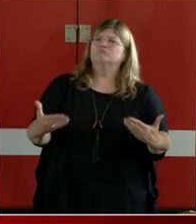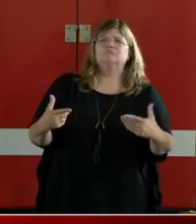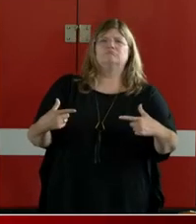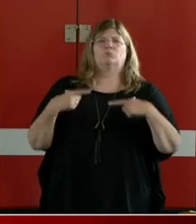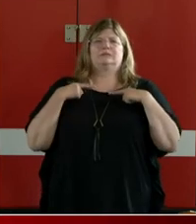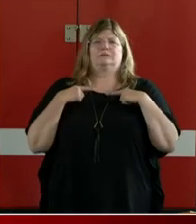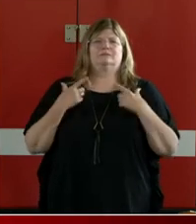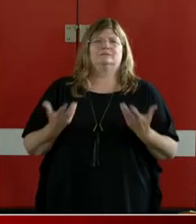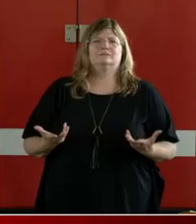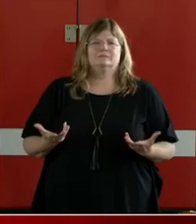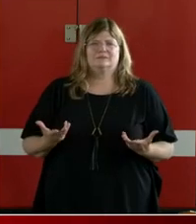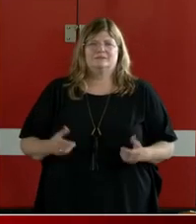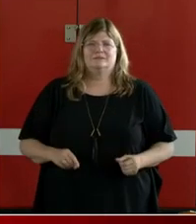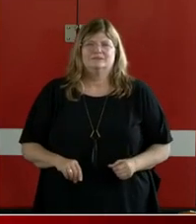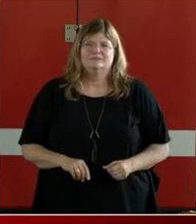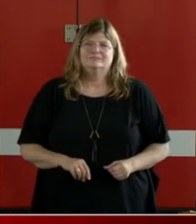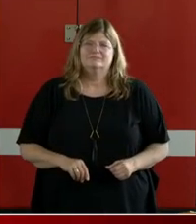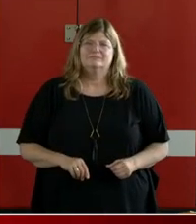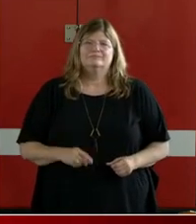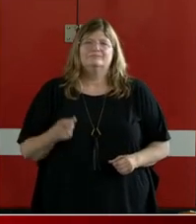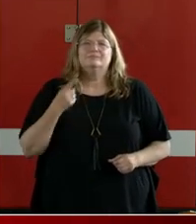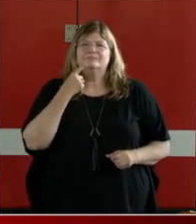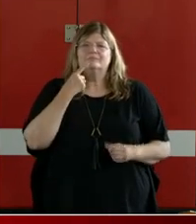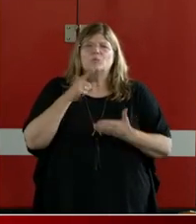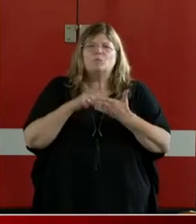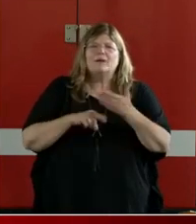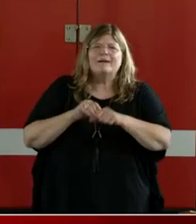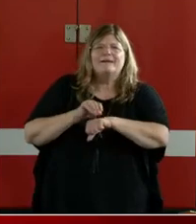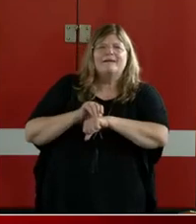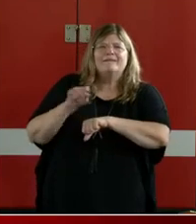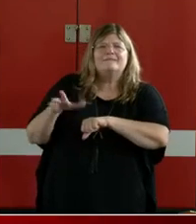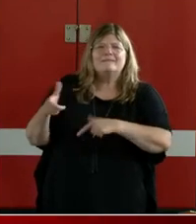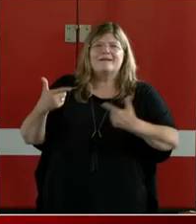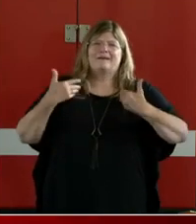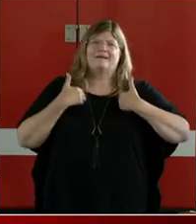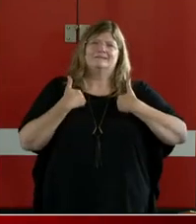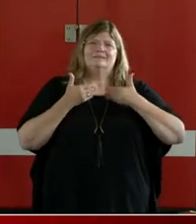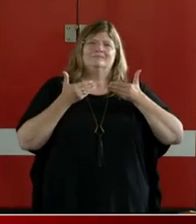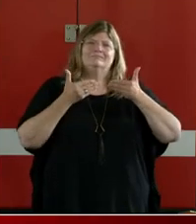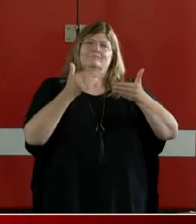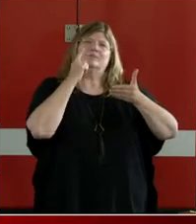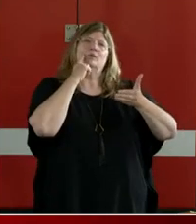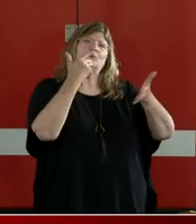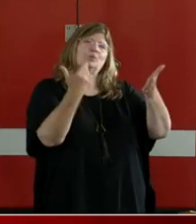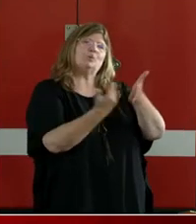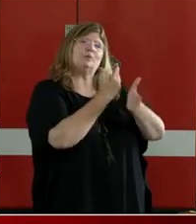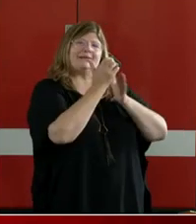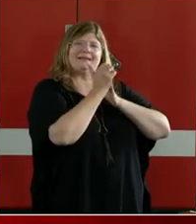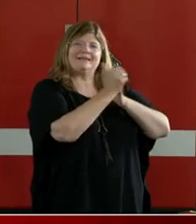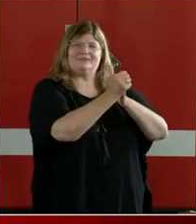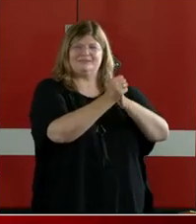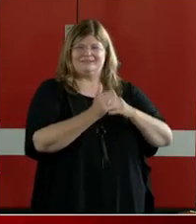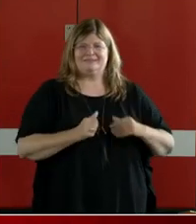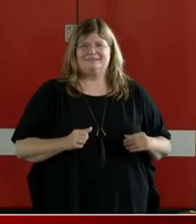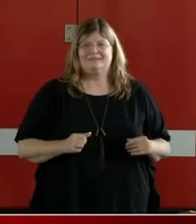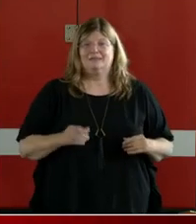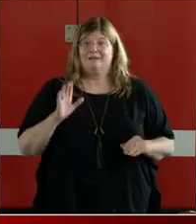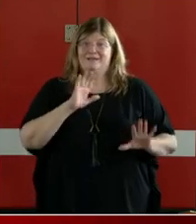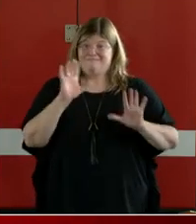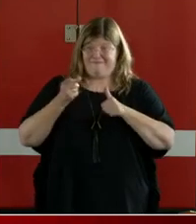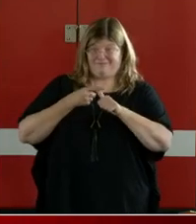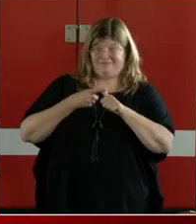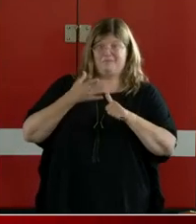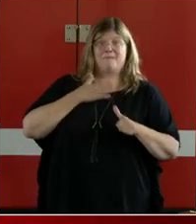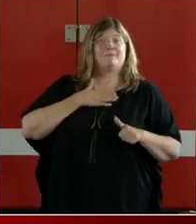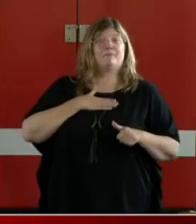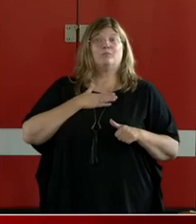future. So what was the last part? What advice you have for the leaders of the department? Okay. So what led to my retirement is that I was actually, so I